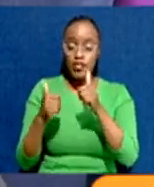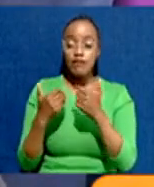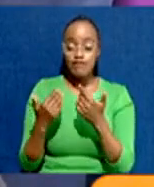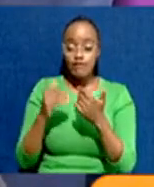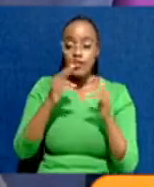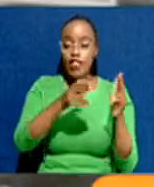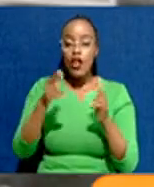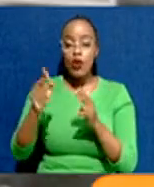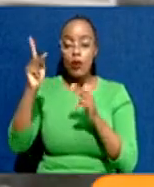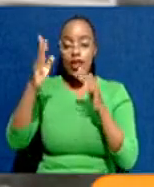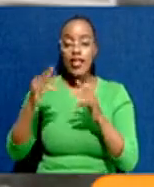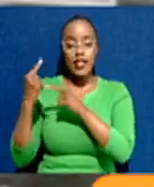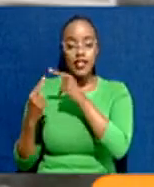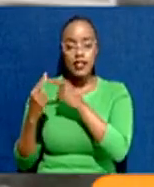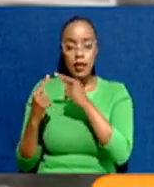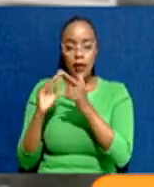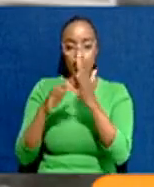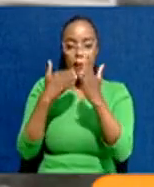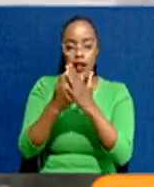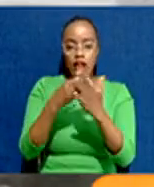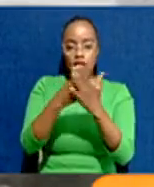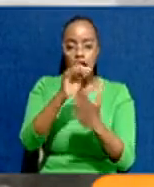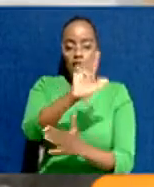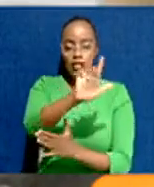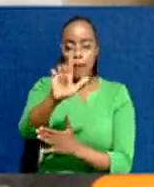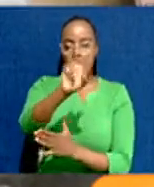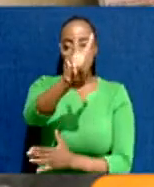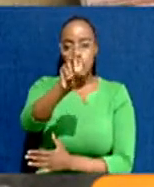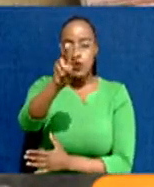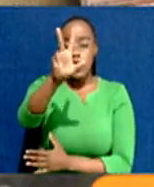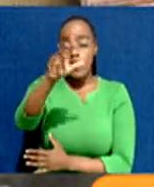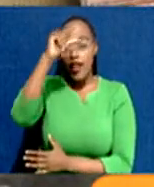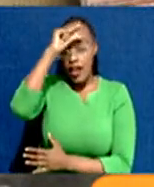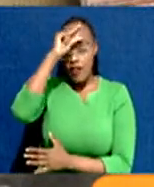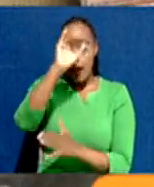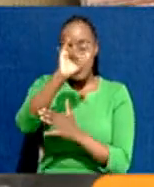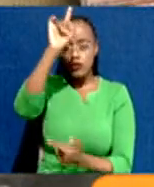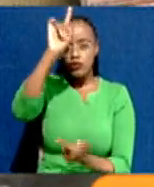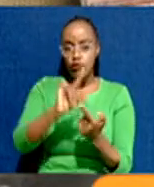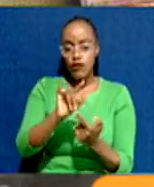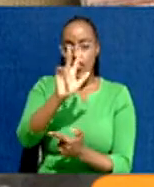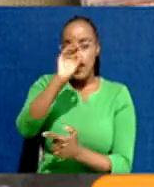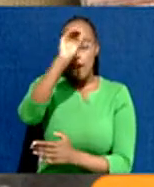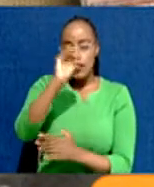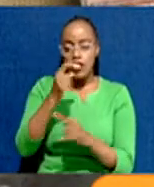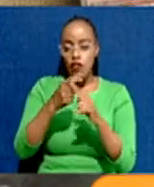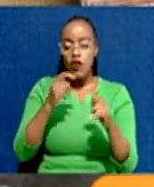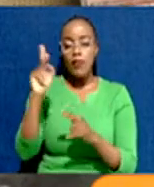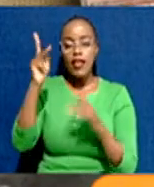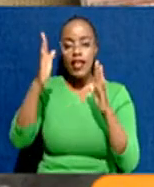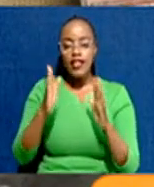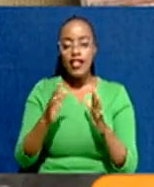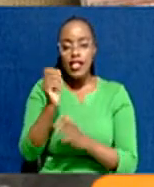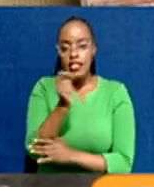the common citizen. In the proposed finance bill 2023, the government is seeking to deduct 3% from salaried